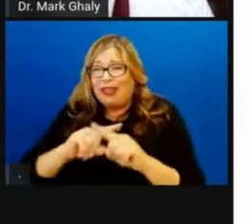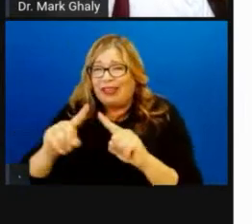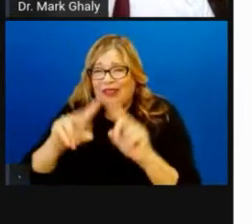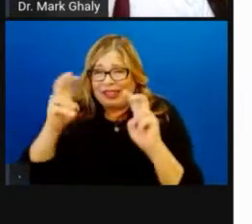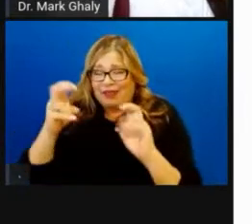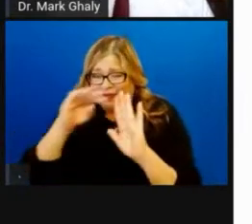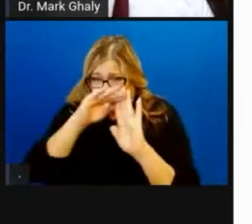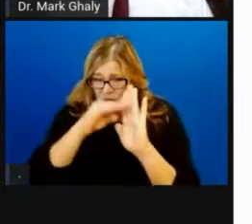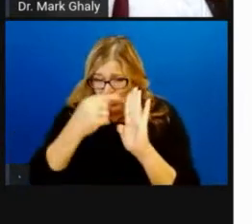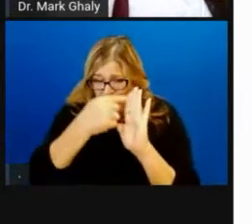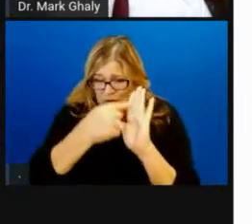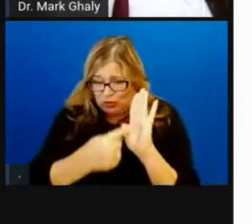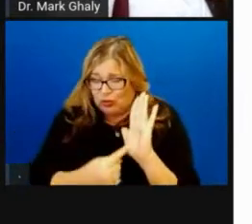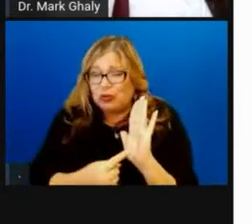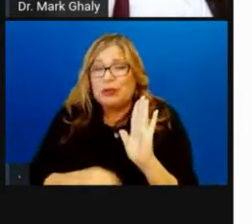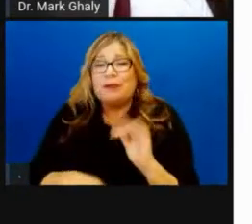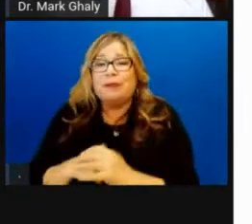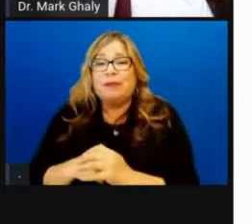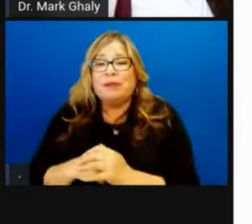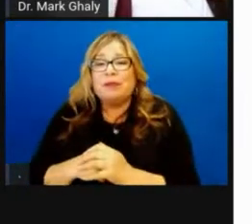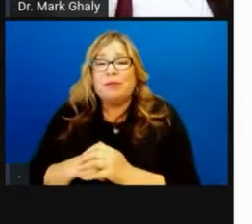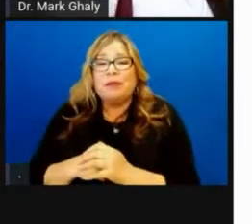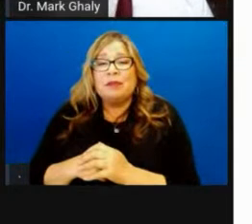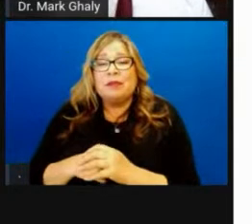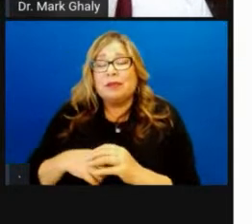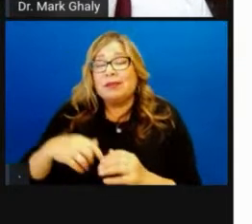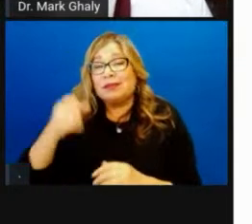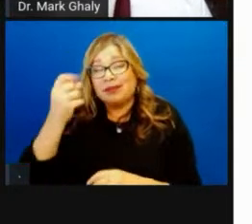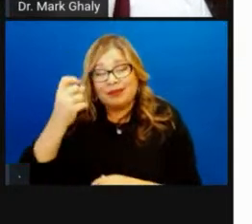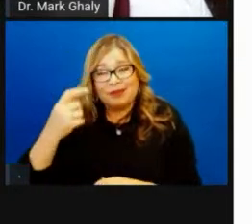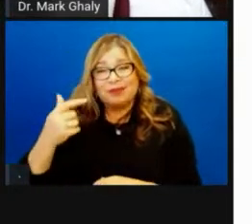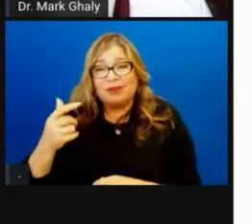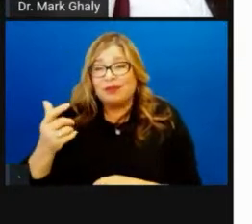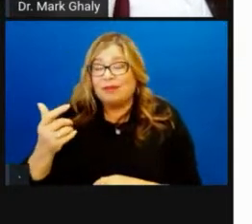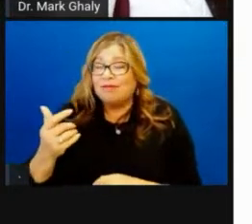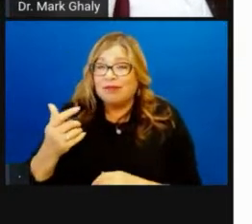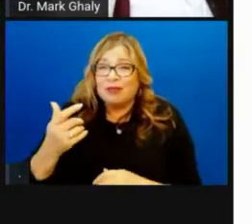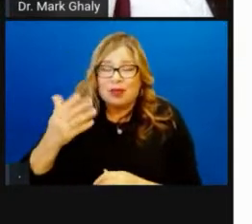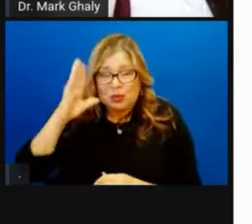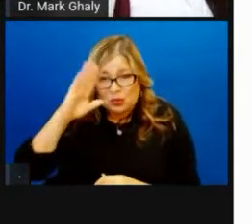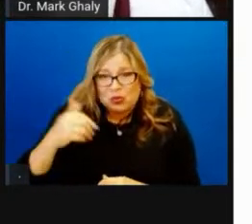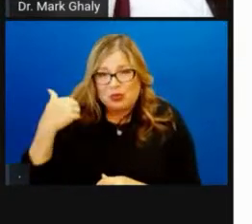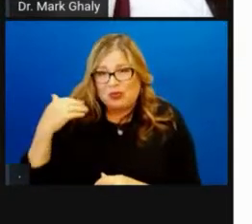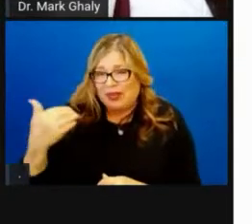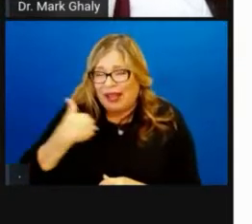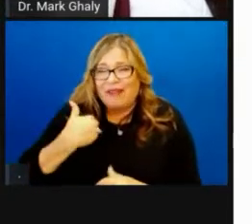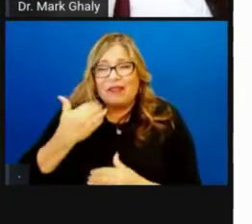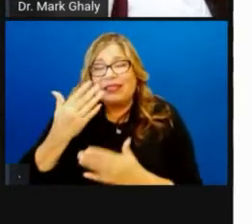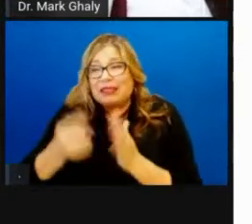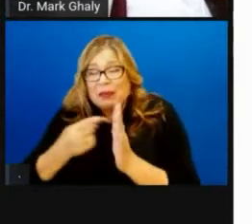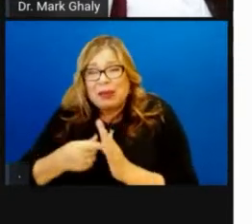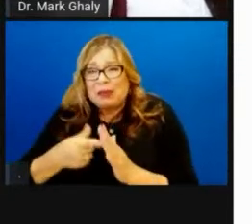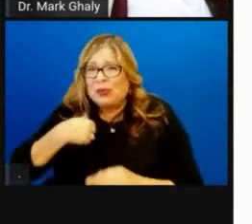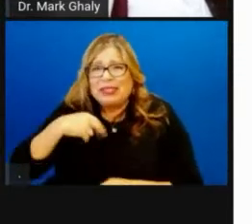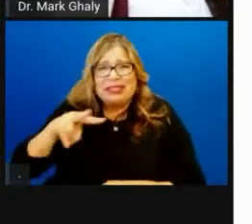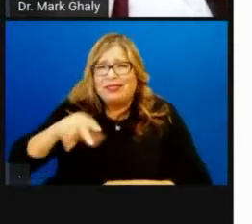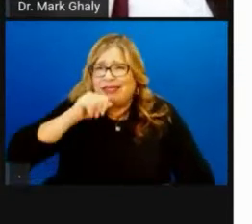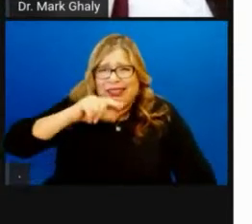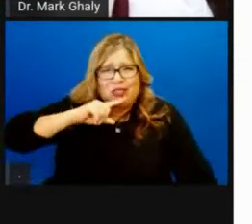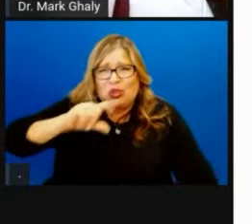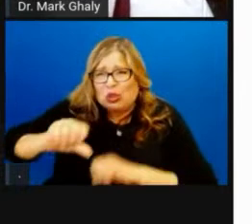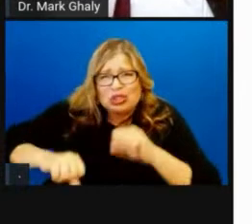in the context of a great deal of uncertainty and concern. And at other times, we will do that assessment with a lot